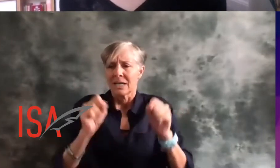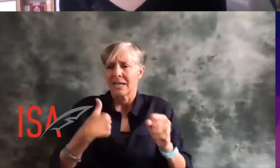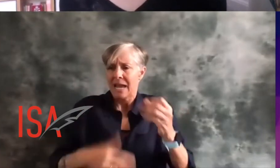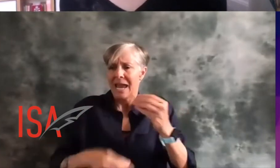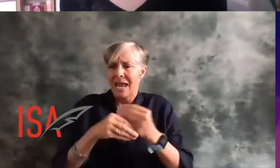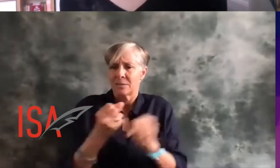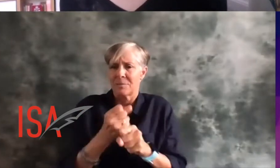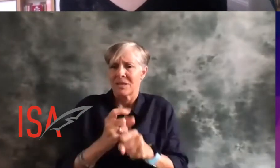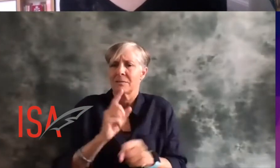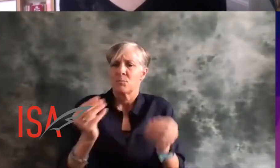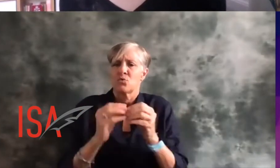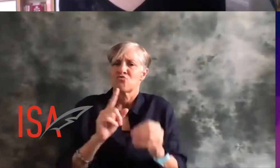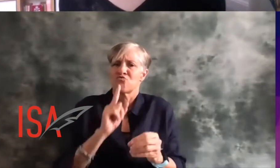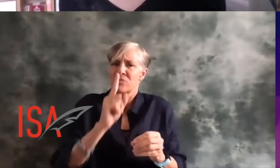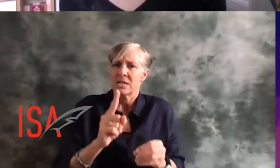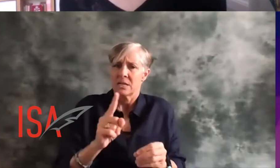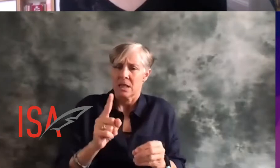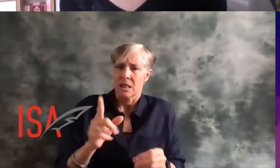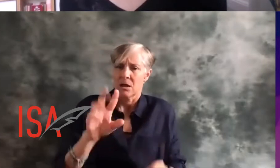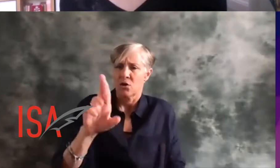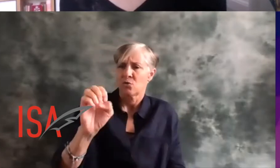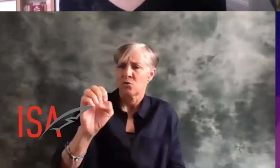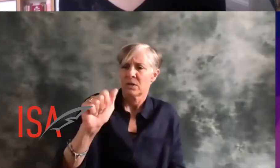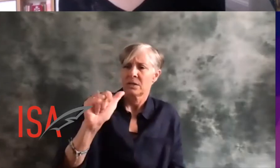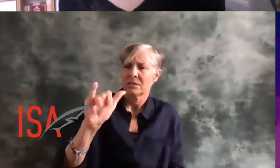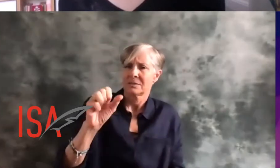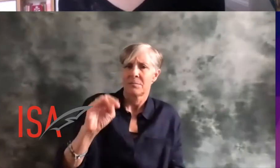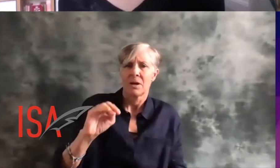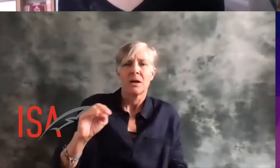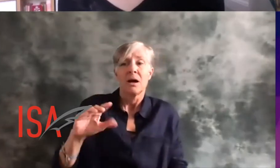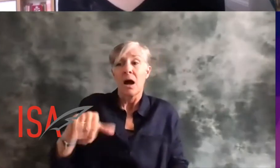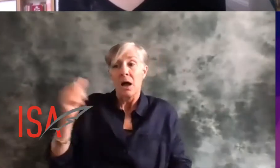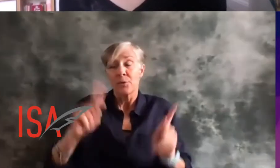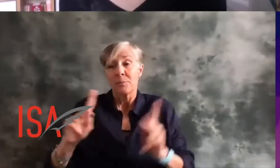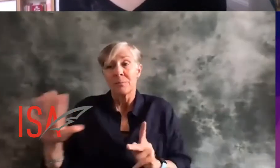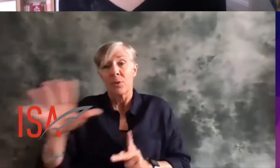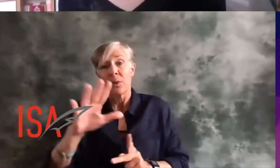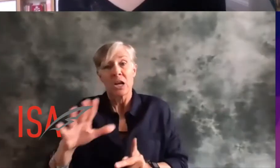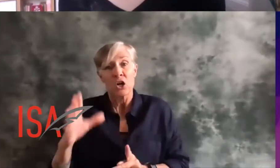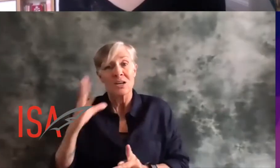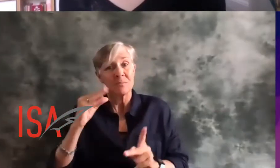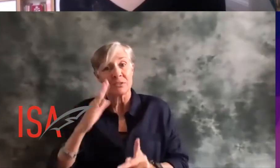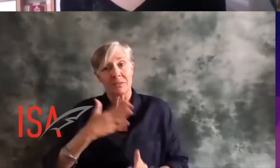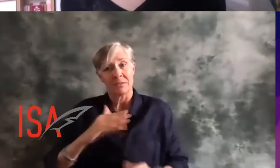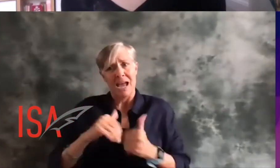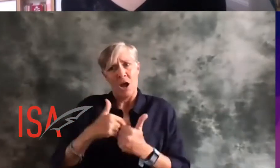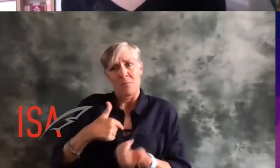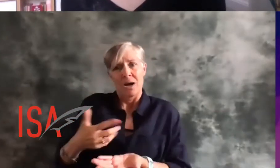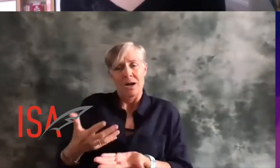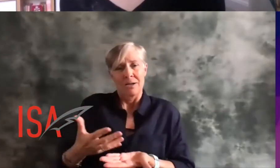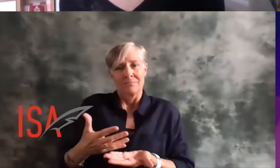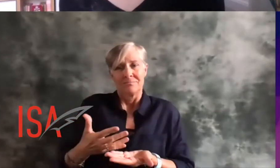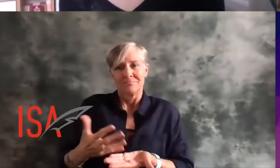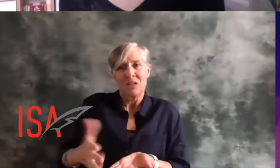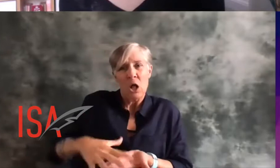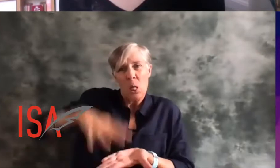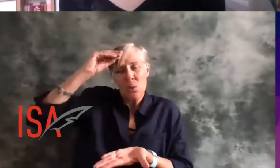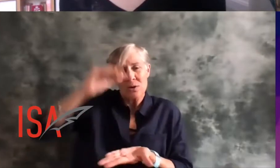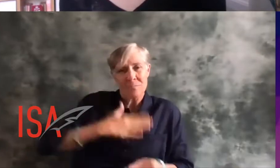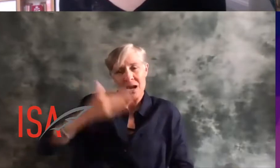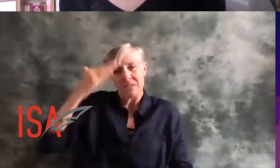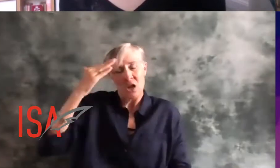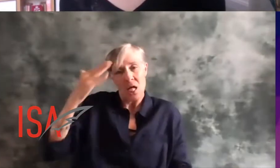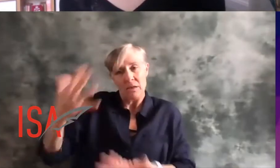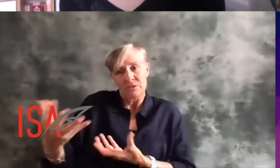realism? How are you supplementing your knowledge of other folks? And this is where researching is really,